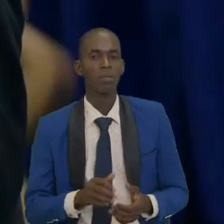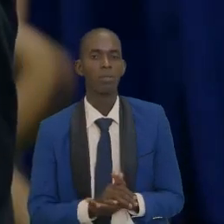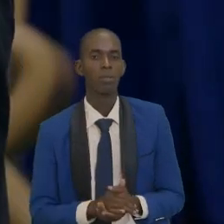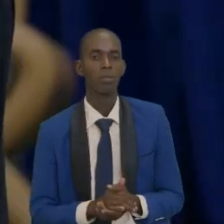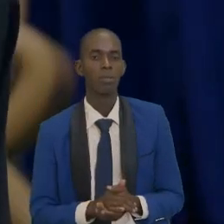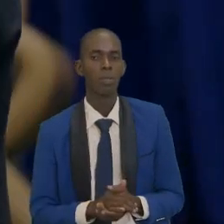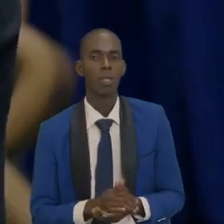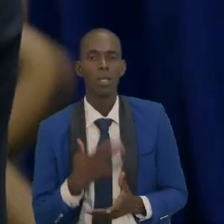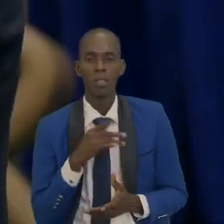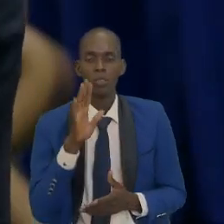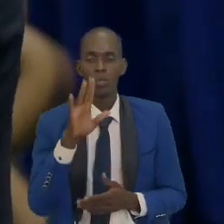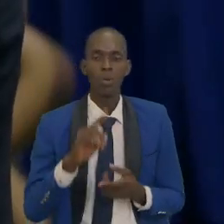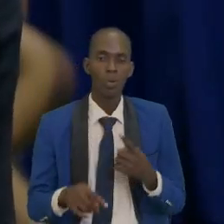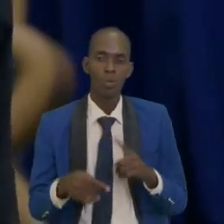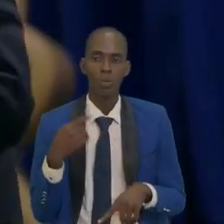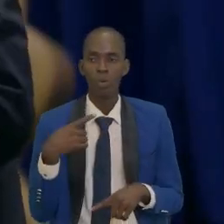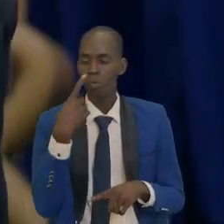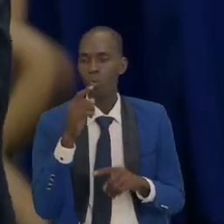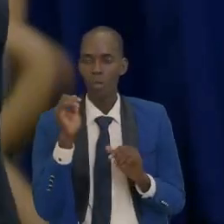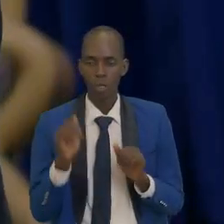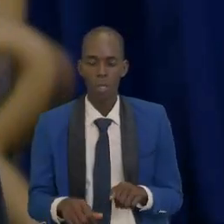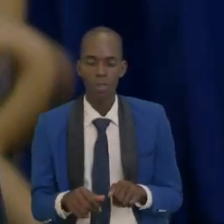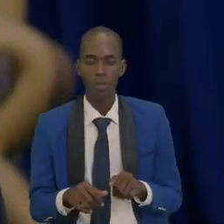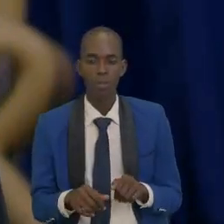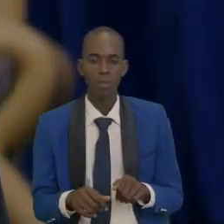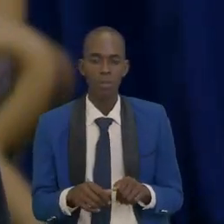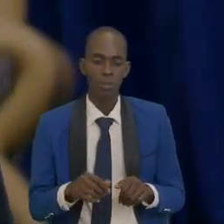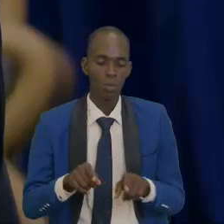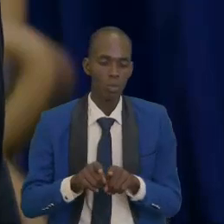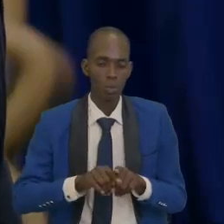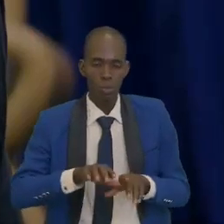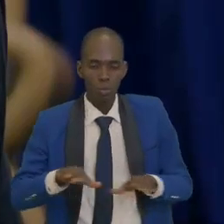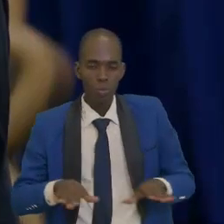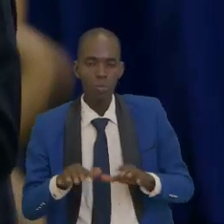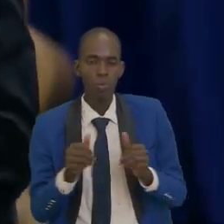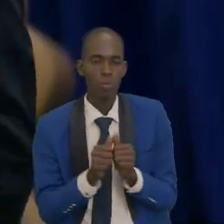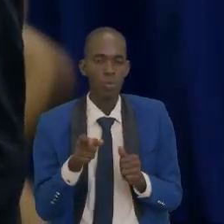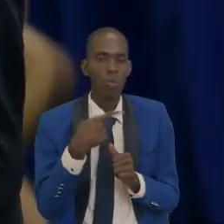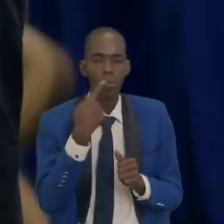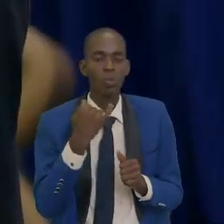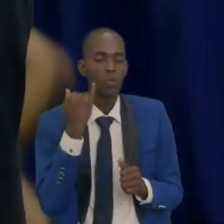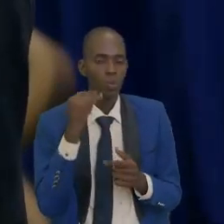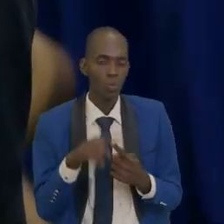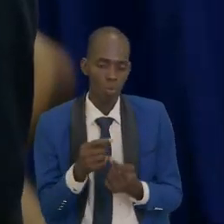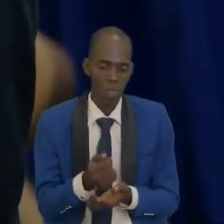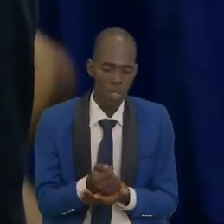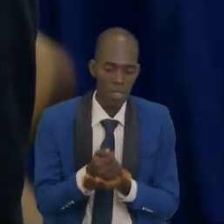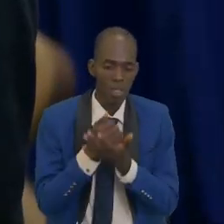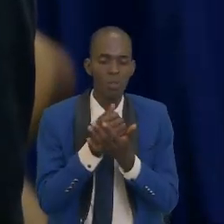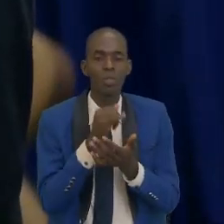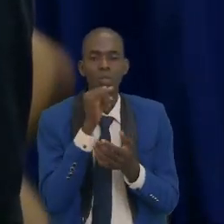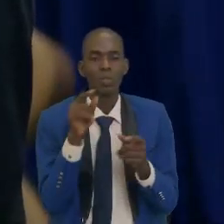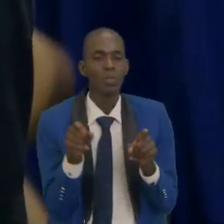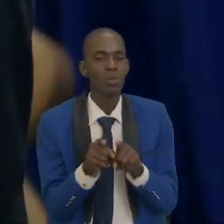and your partner who code is also swimming with you who should I kind of bear you up it's as weak as